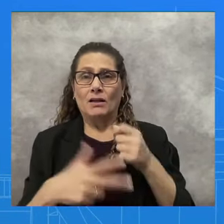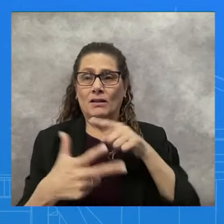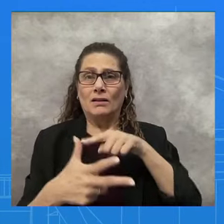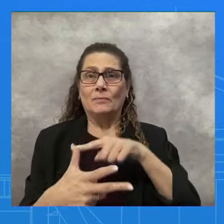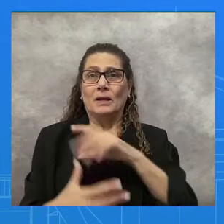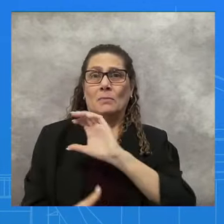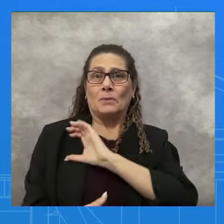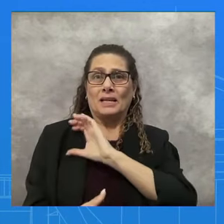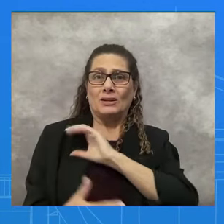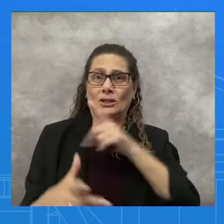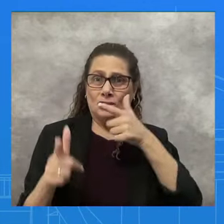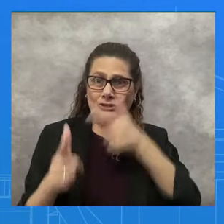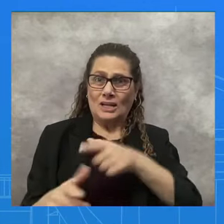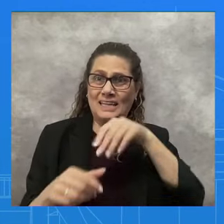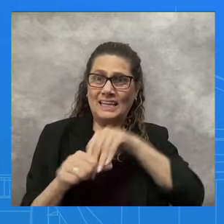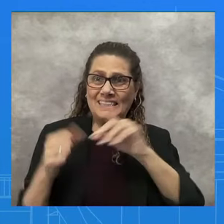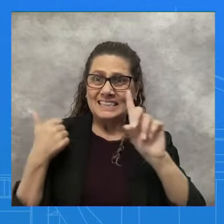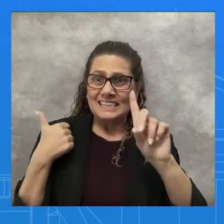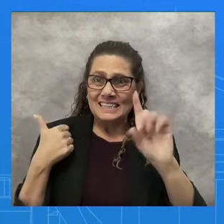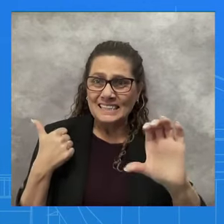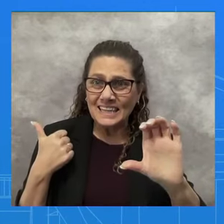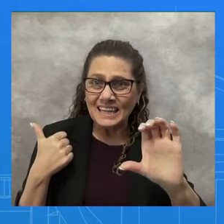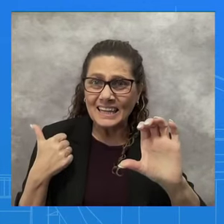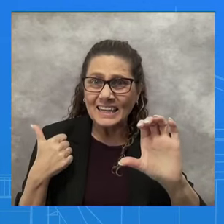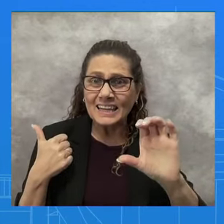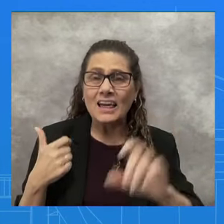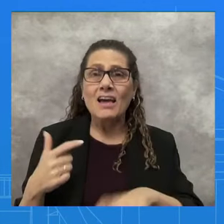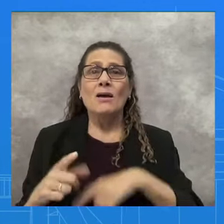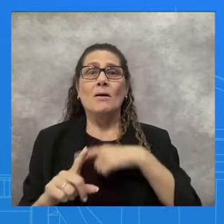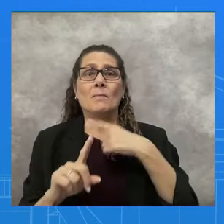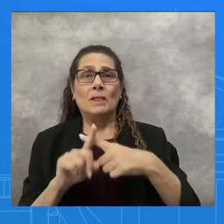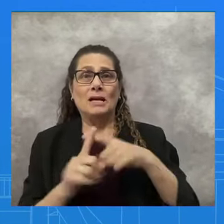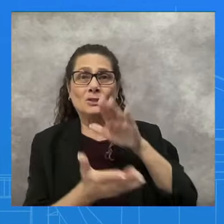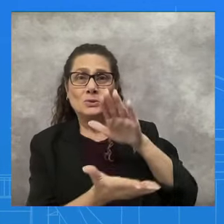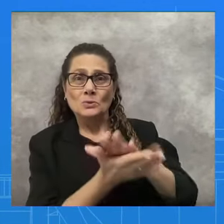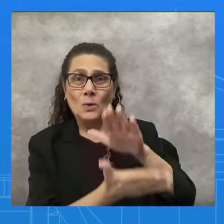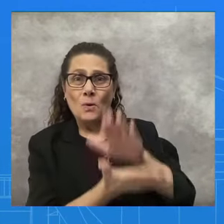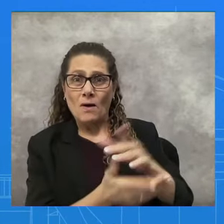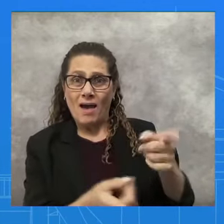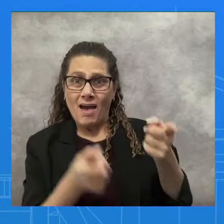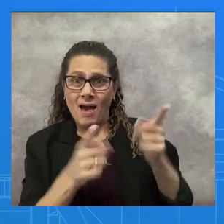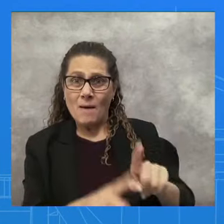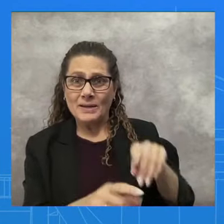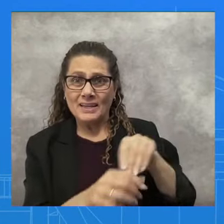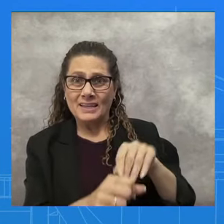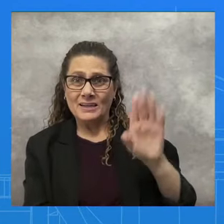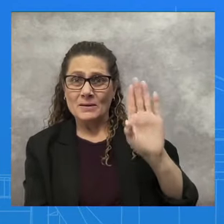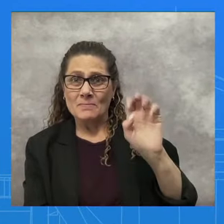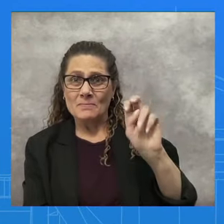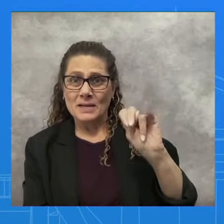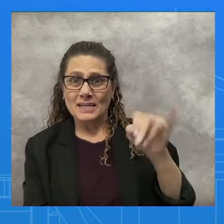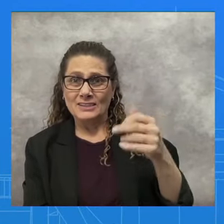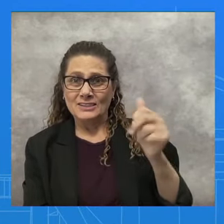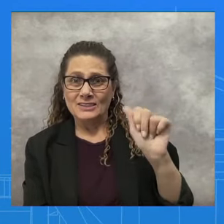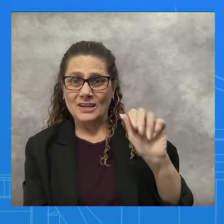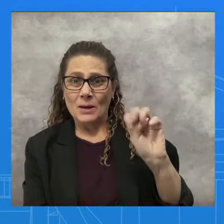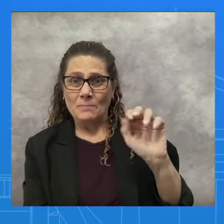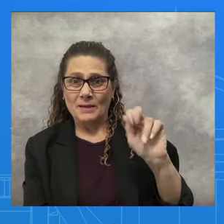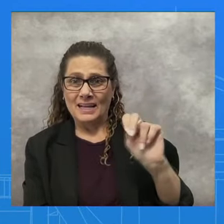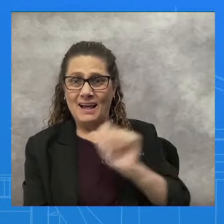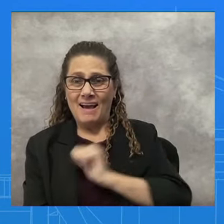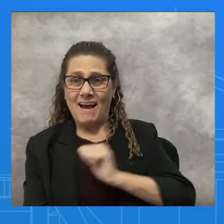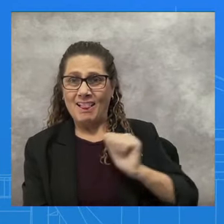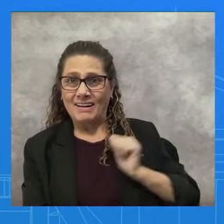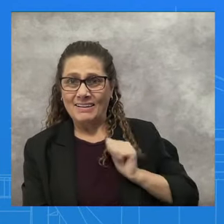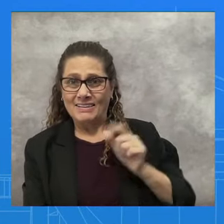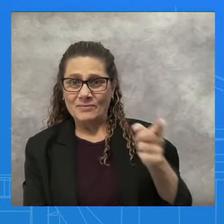D.C. And another school shooting took place at Benjamin Maines High School in Atlanta. Yesterday also